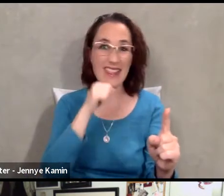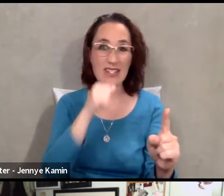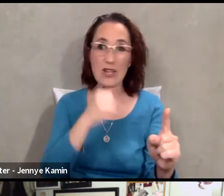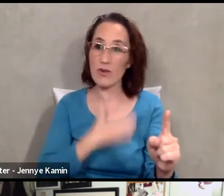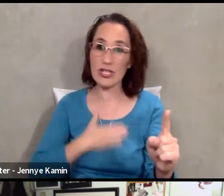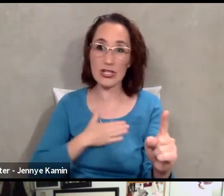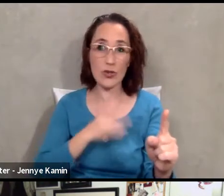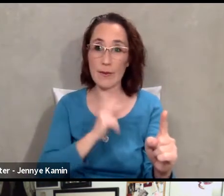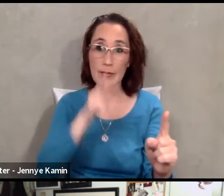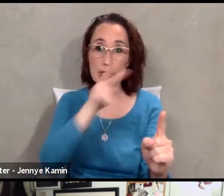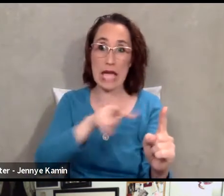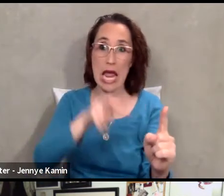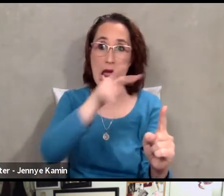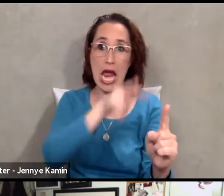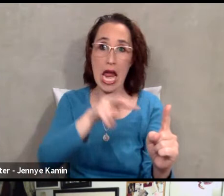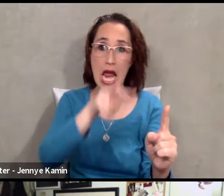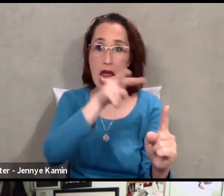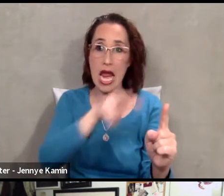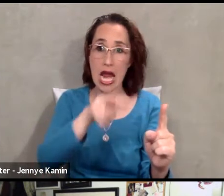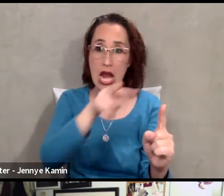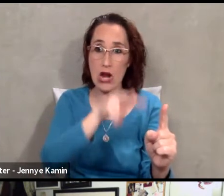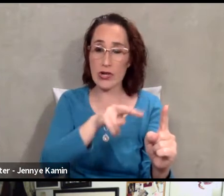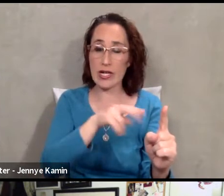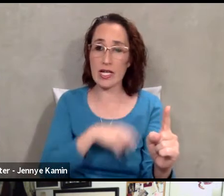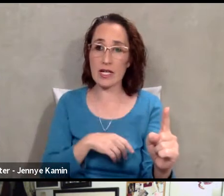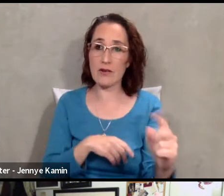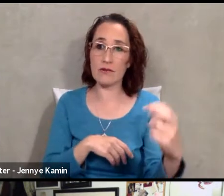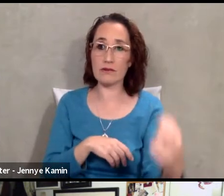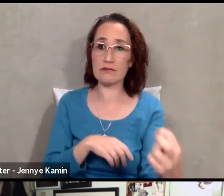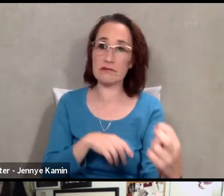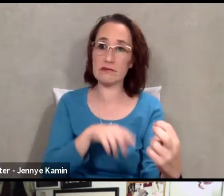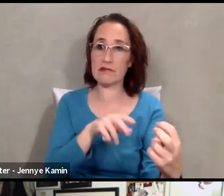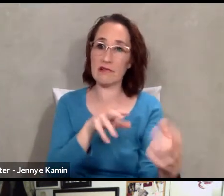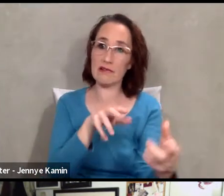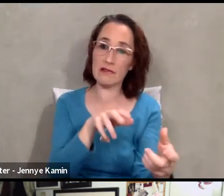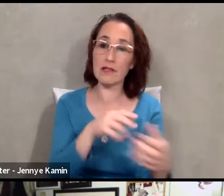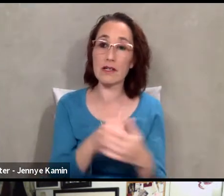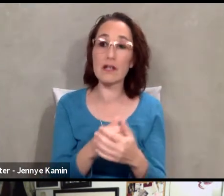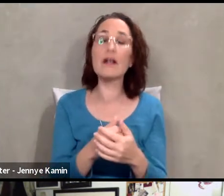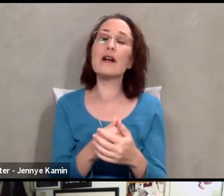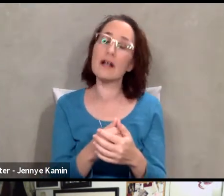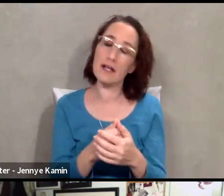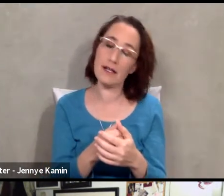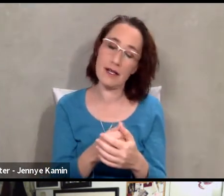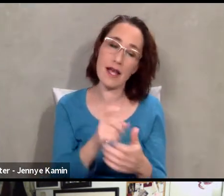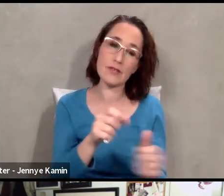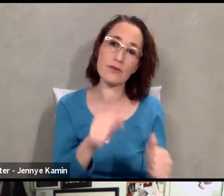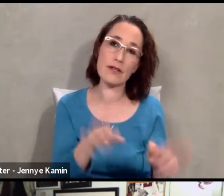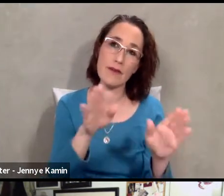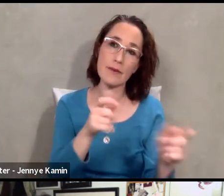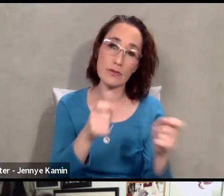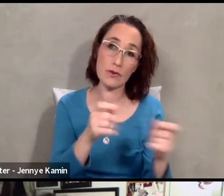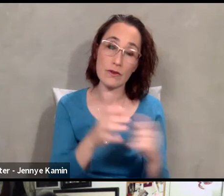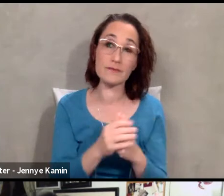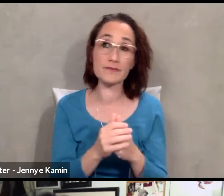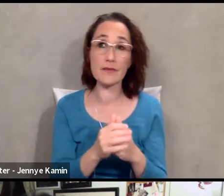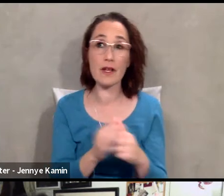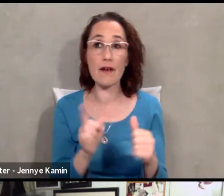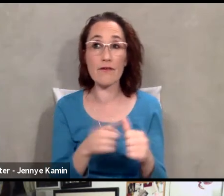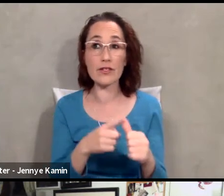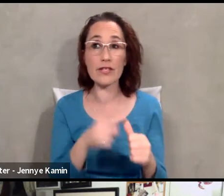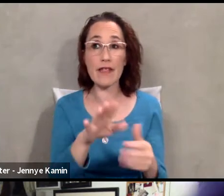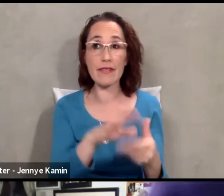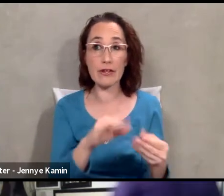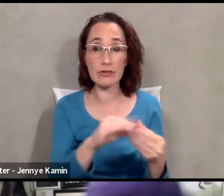And so it really came to be about giving control, and two things: getting someone's story bit